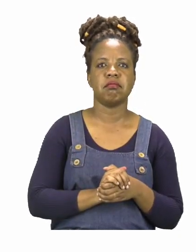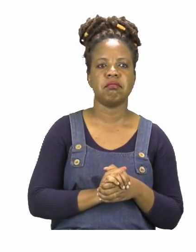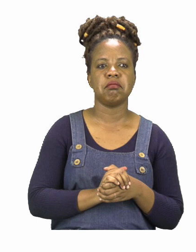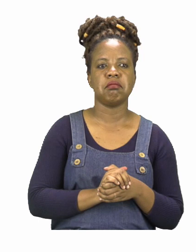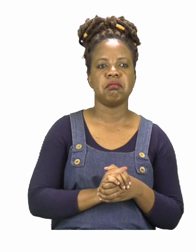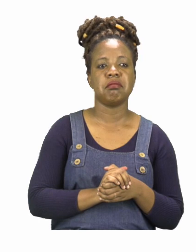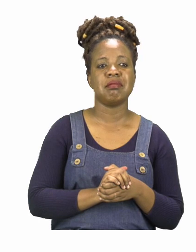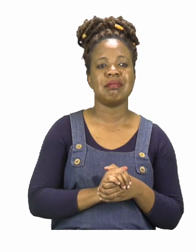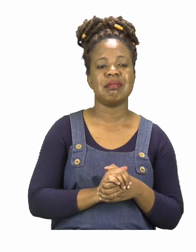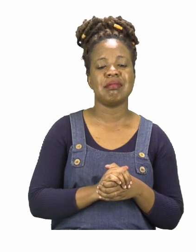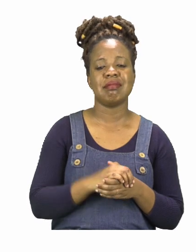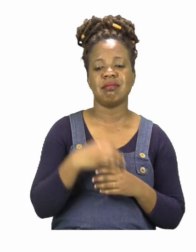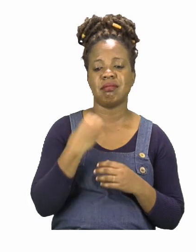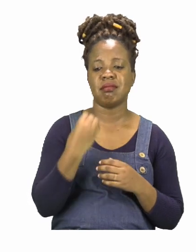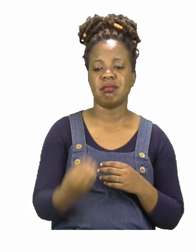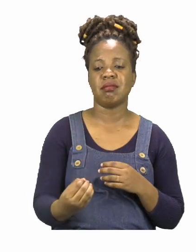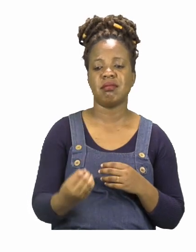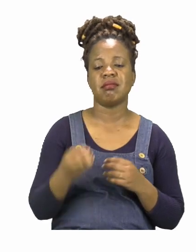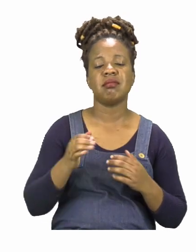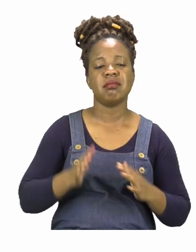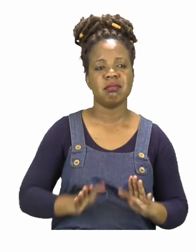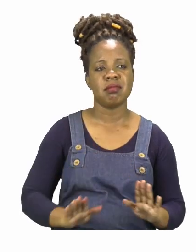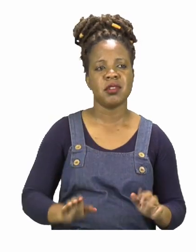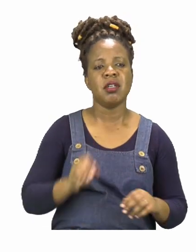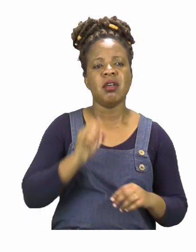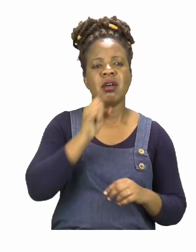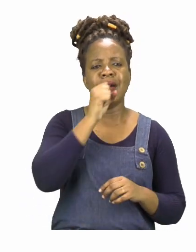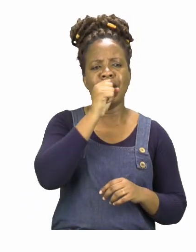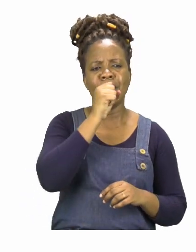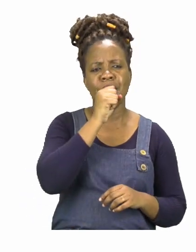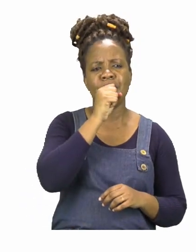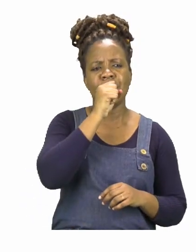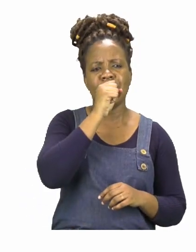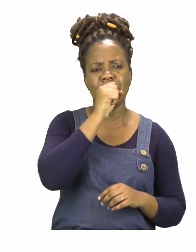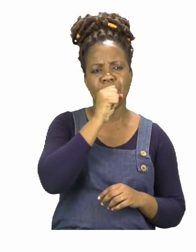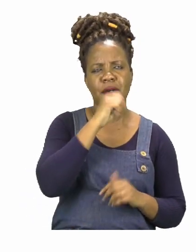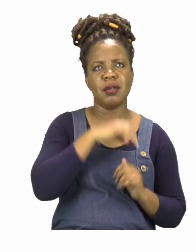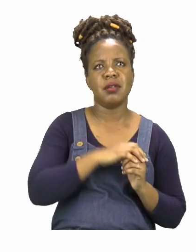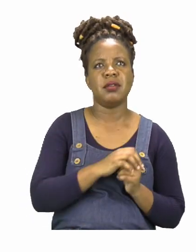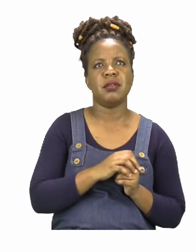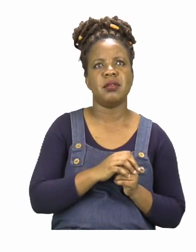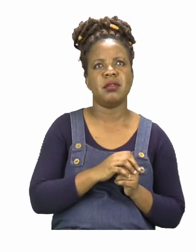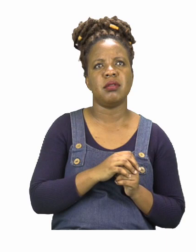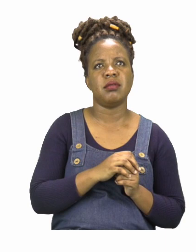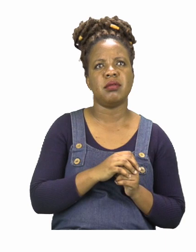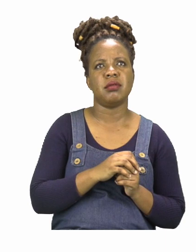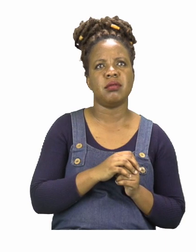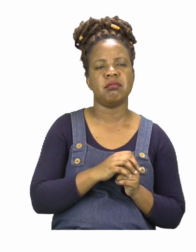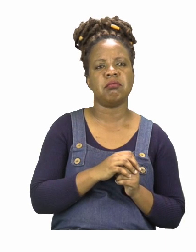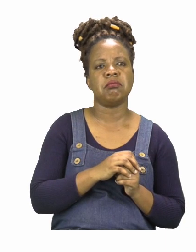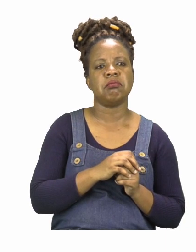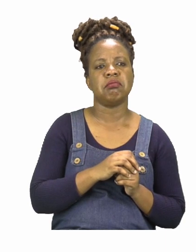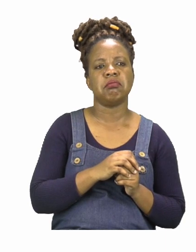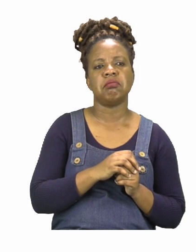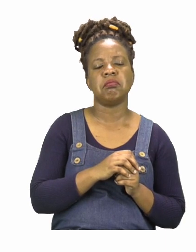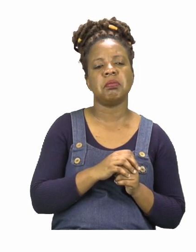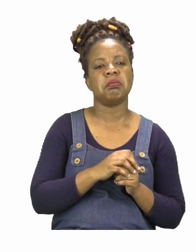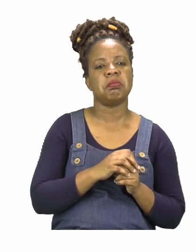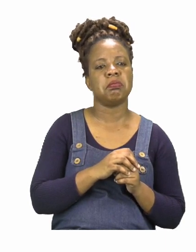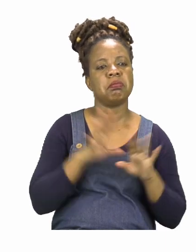girl was coughing after she was not allowed to drink the juice.